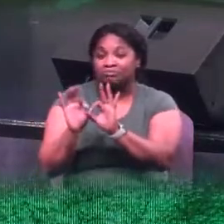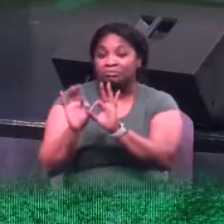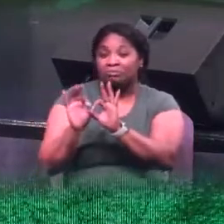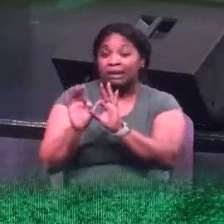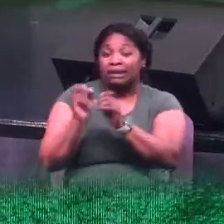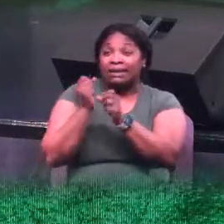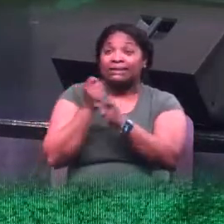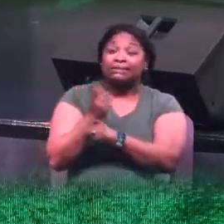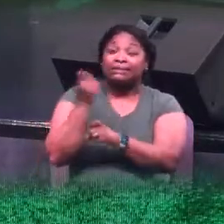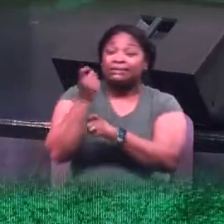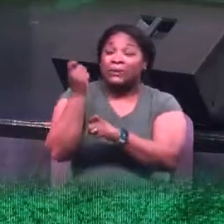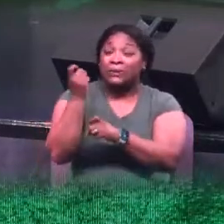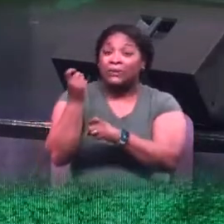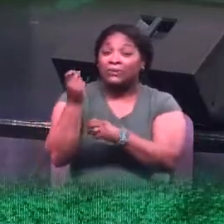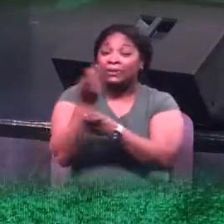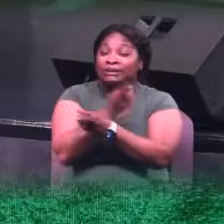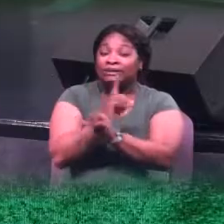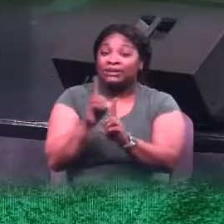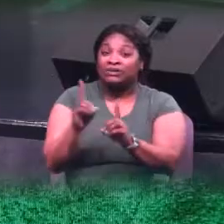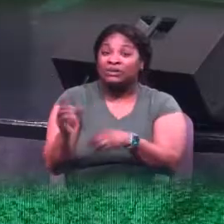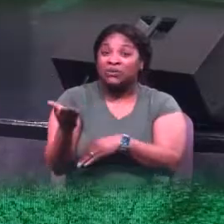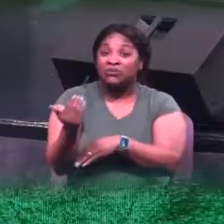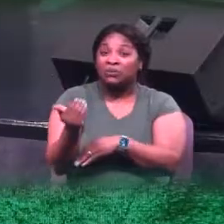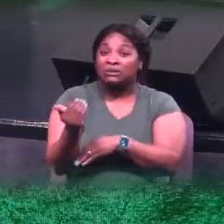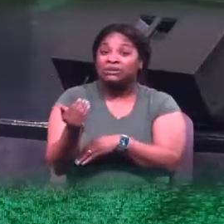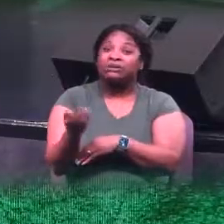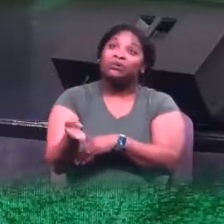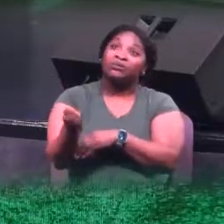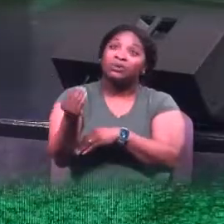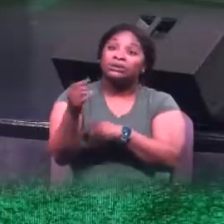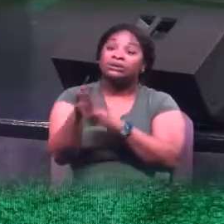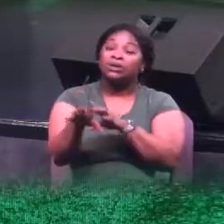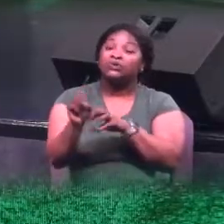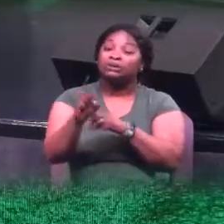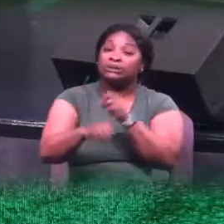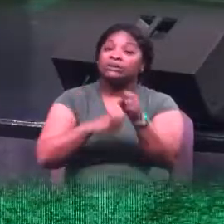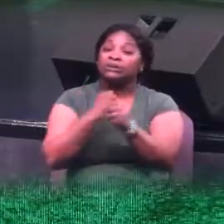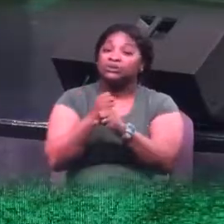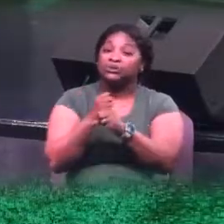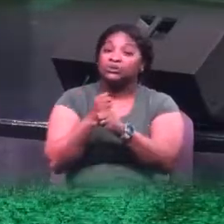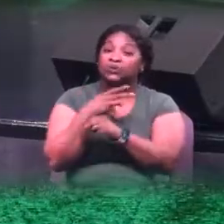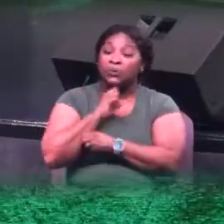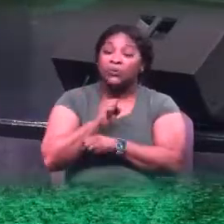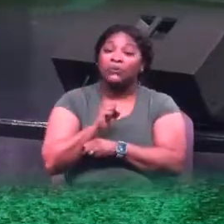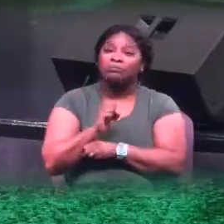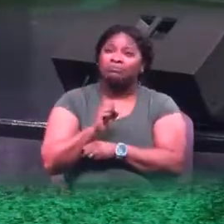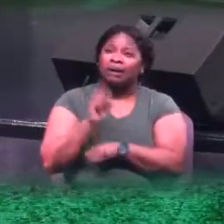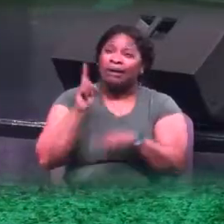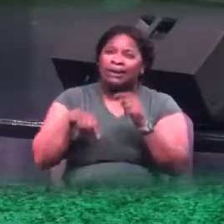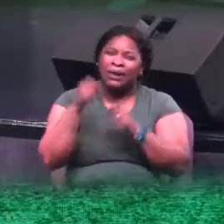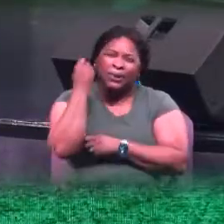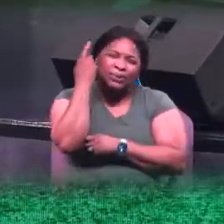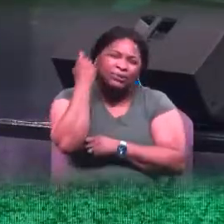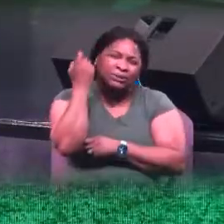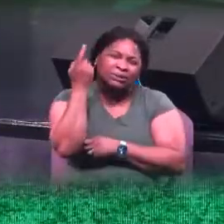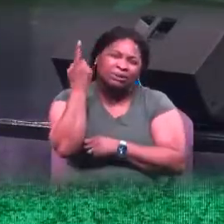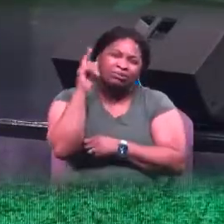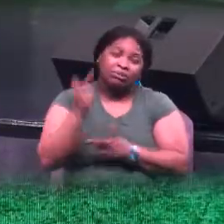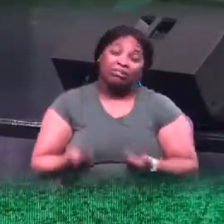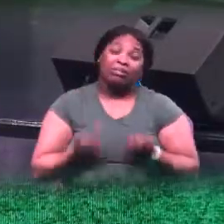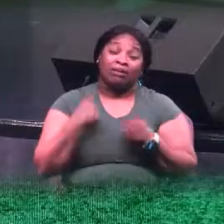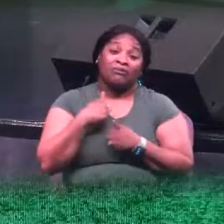celebrating deliverance that's 1,400 years old. And I cannot understand why for the life of